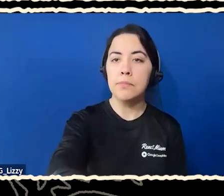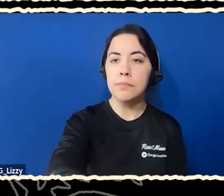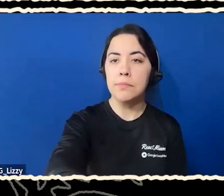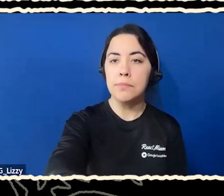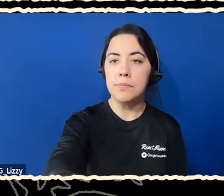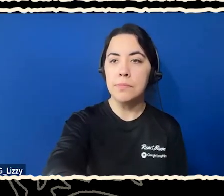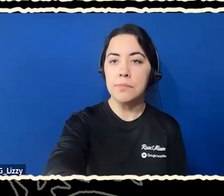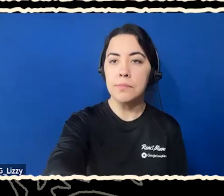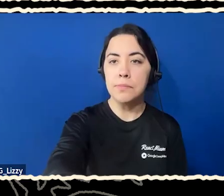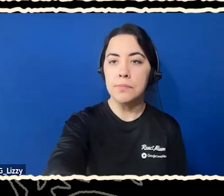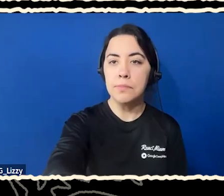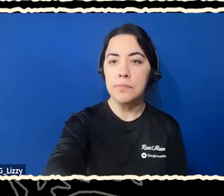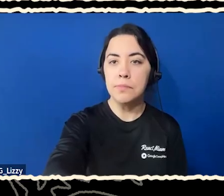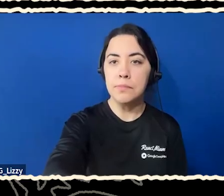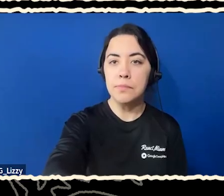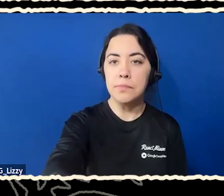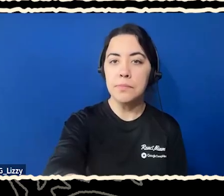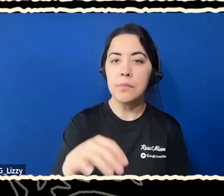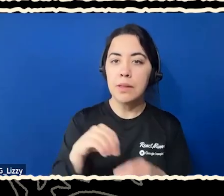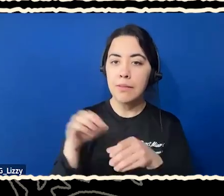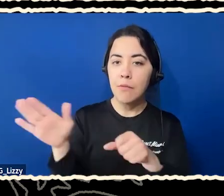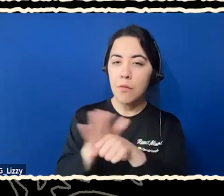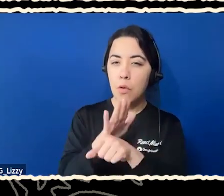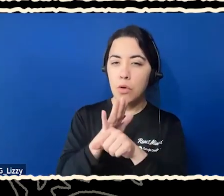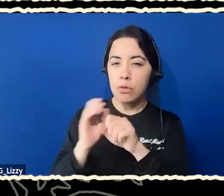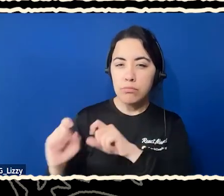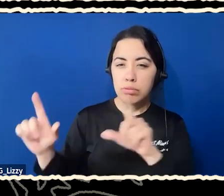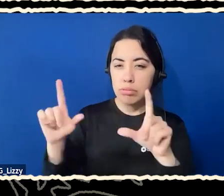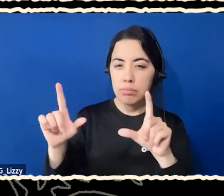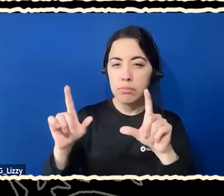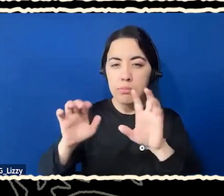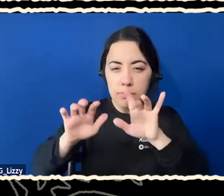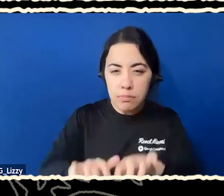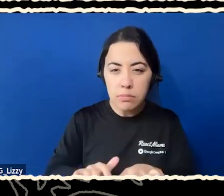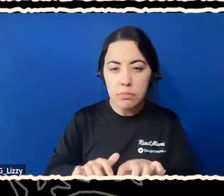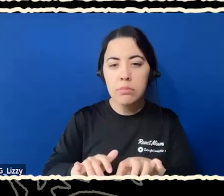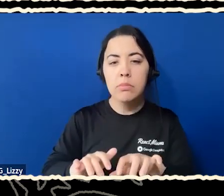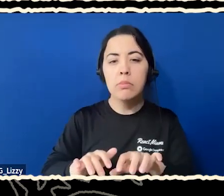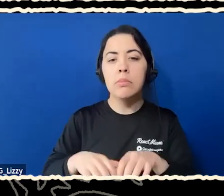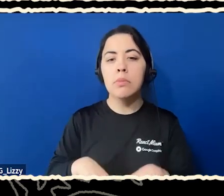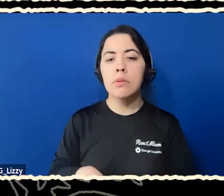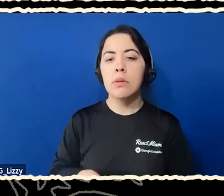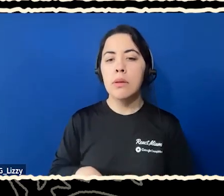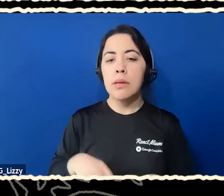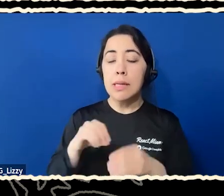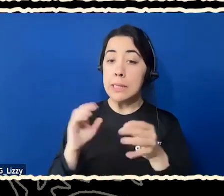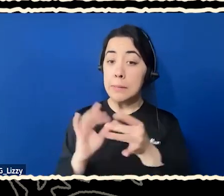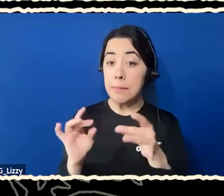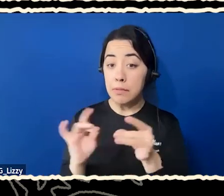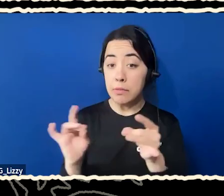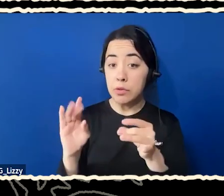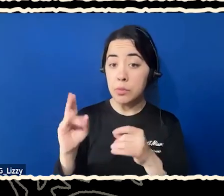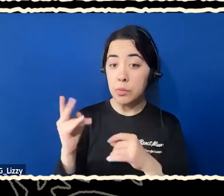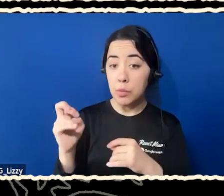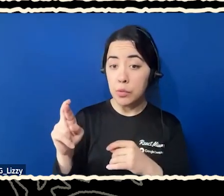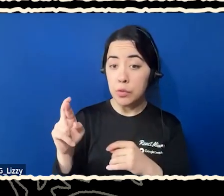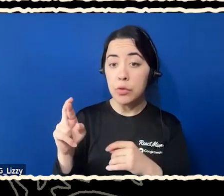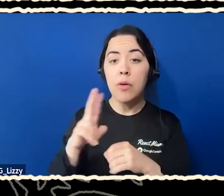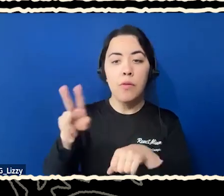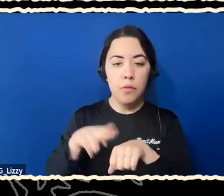text search, in the message broker, and of course in, for example, relational database